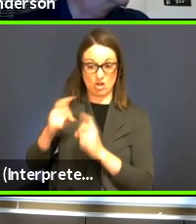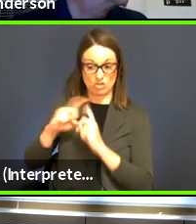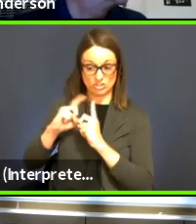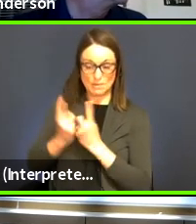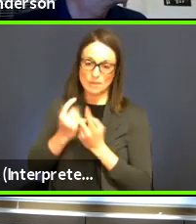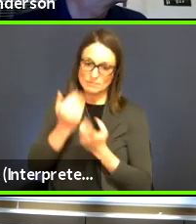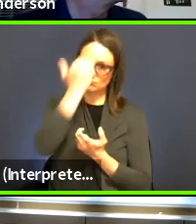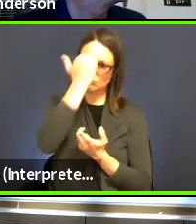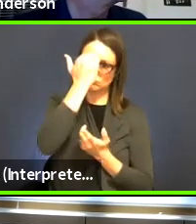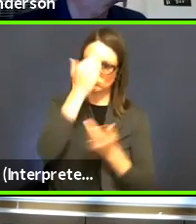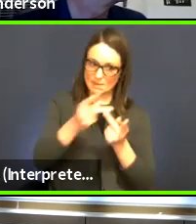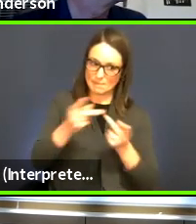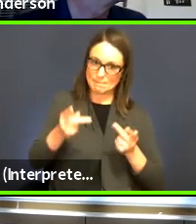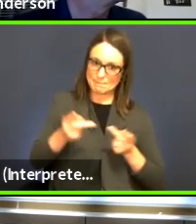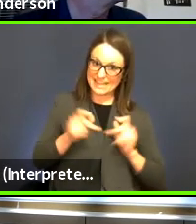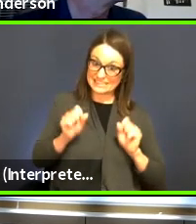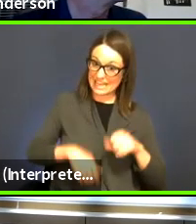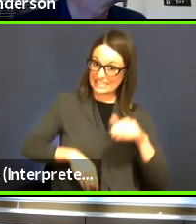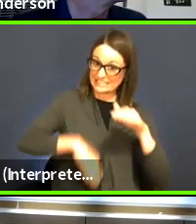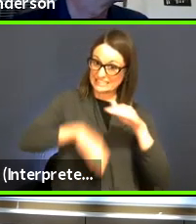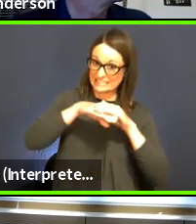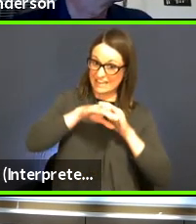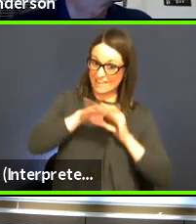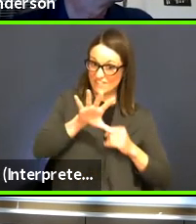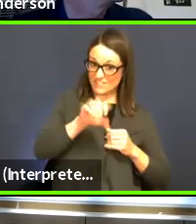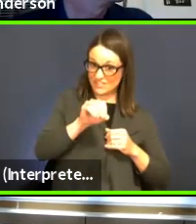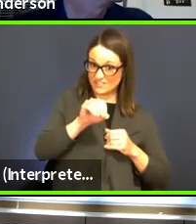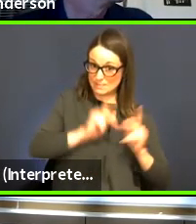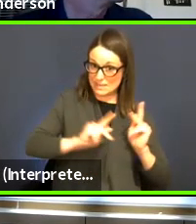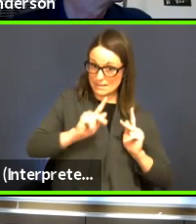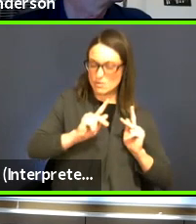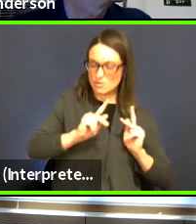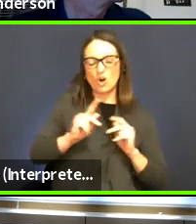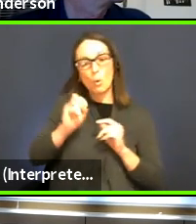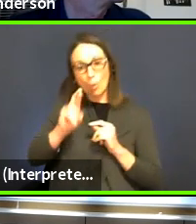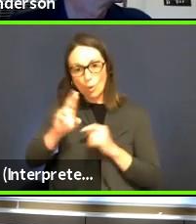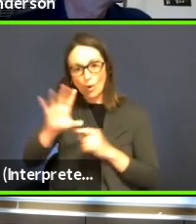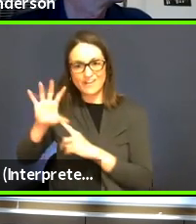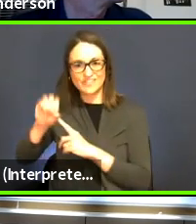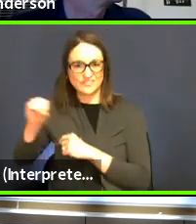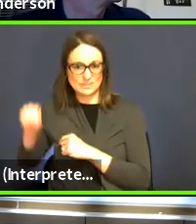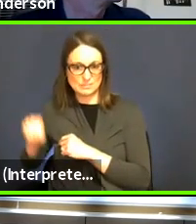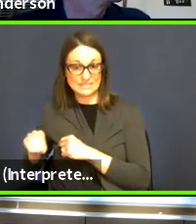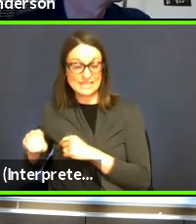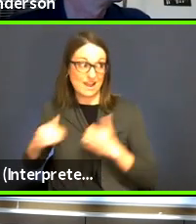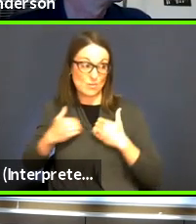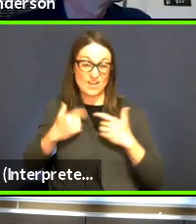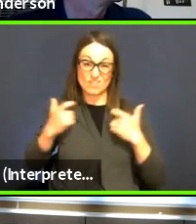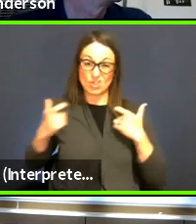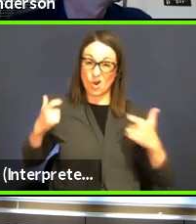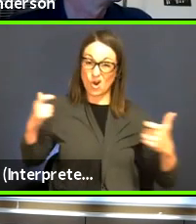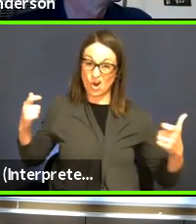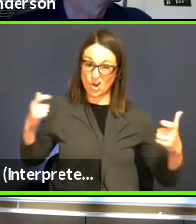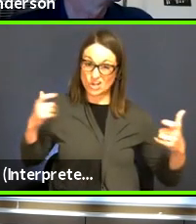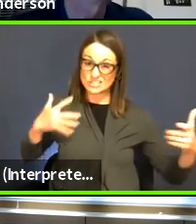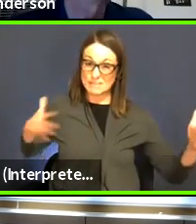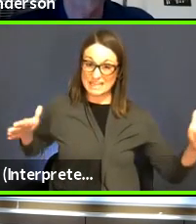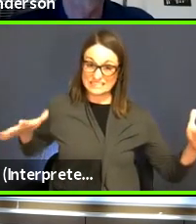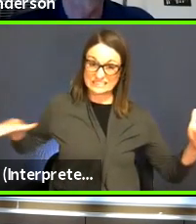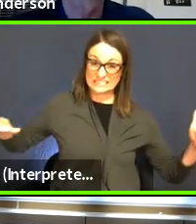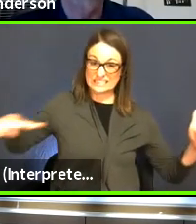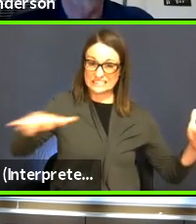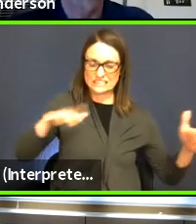places are able to seat up to 50 people or 50%. And while we have some large spaces, we're trying to figure out what is the